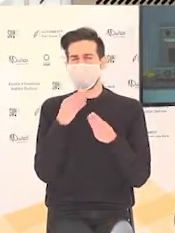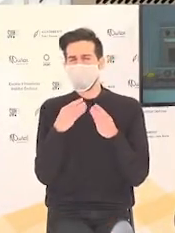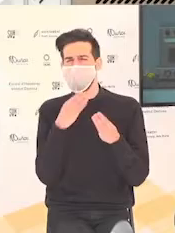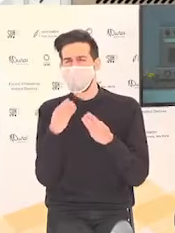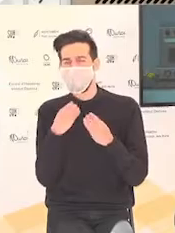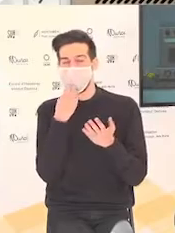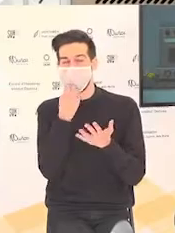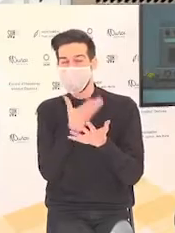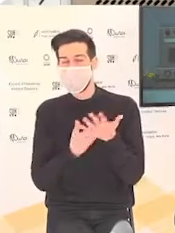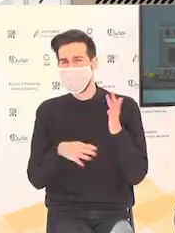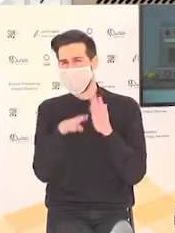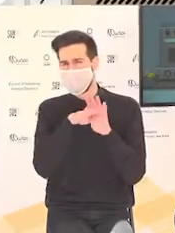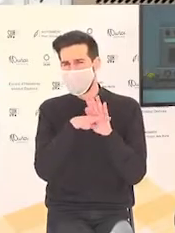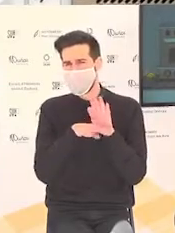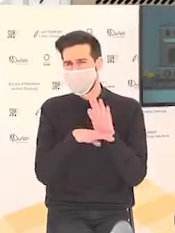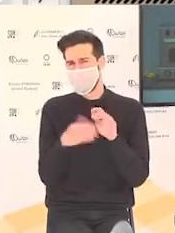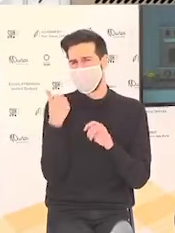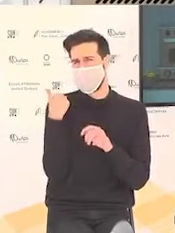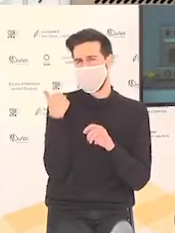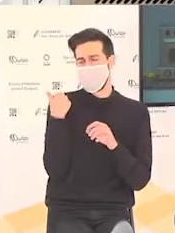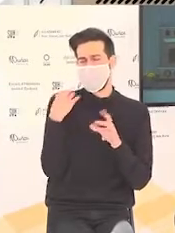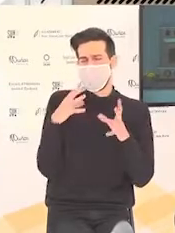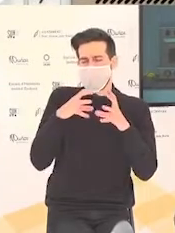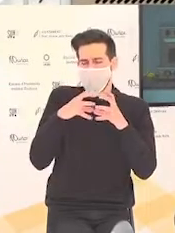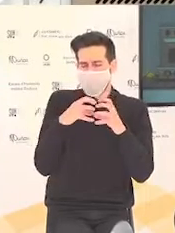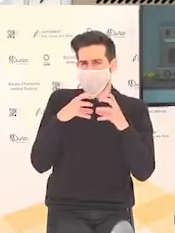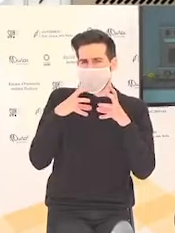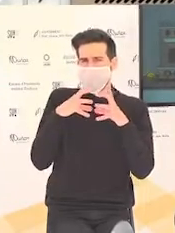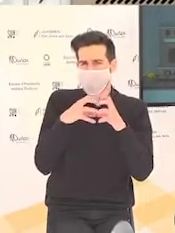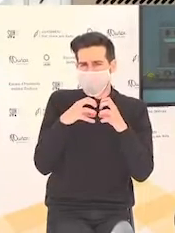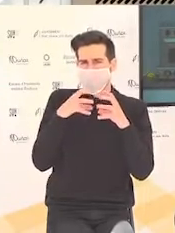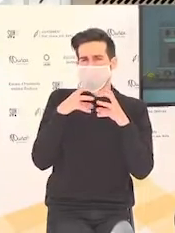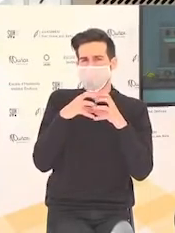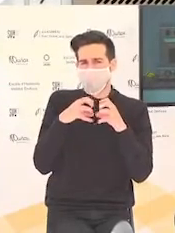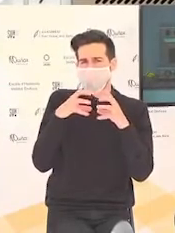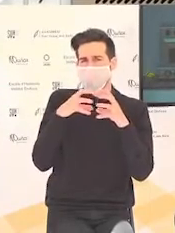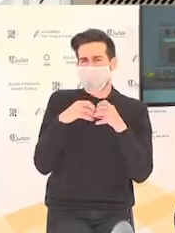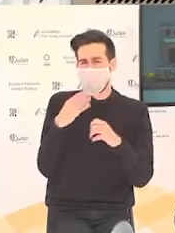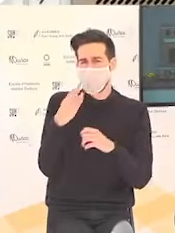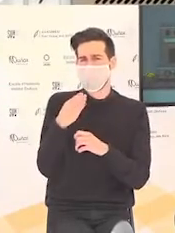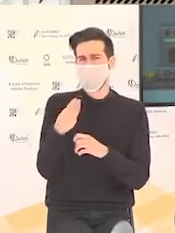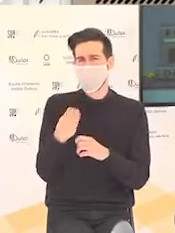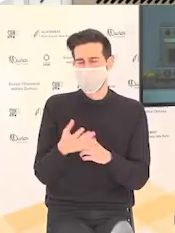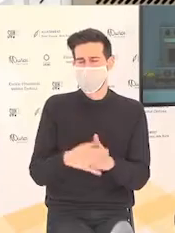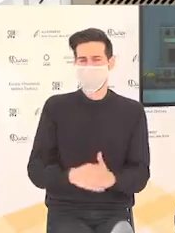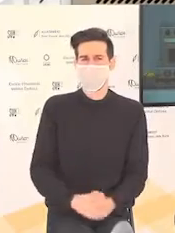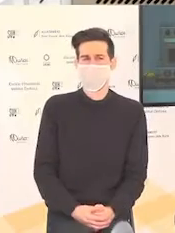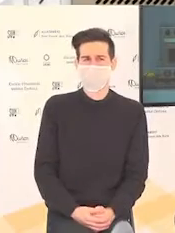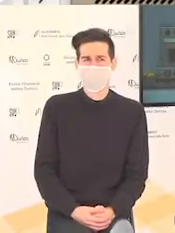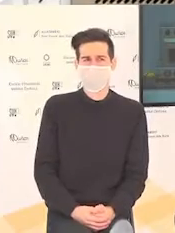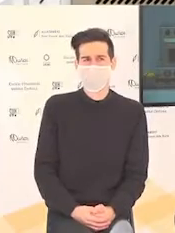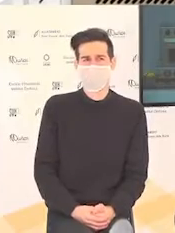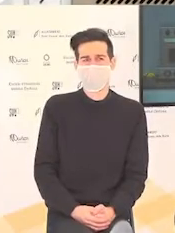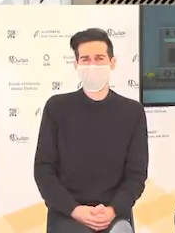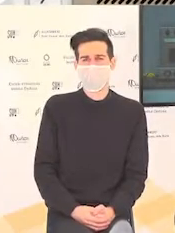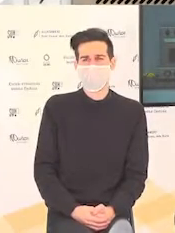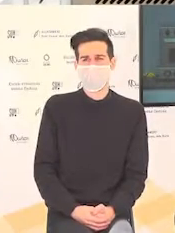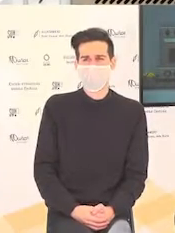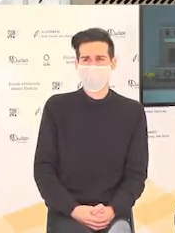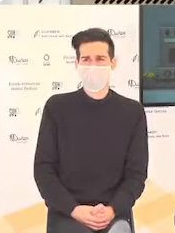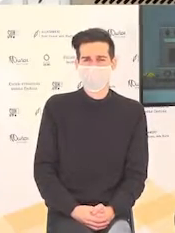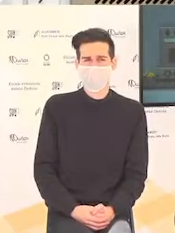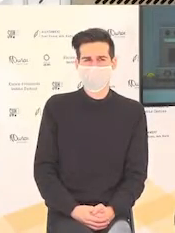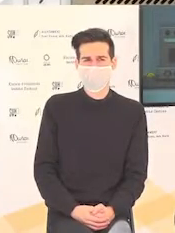ayer se ha quedado muy, muy densa, muy espesa. But what's going to happen? I just need to be careful the bowl's not too warm. That's